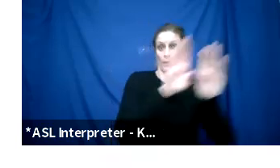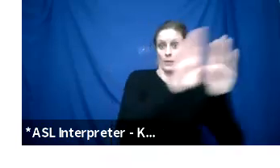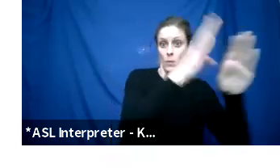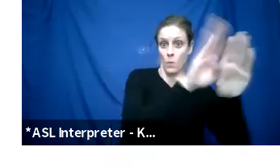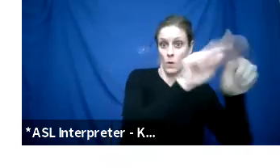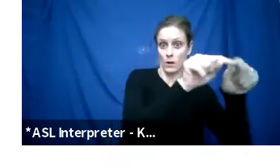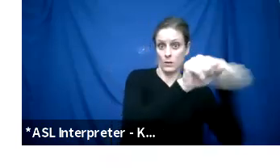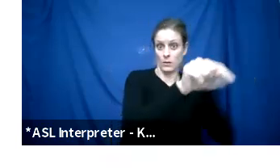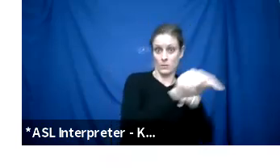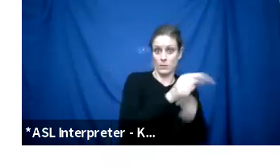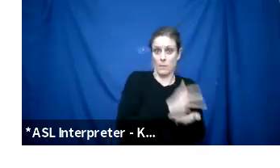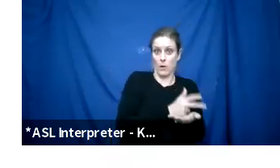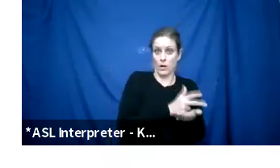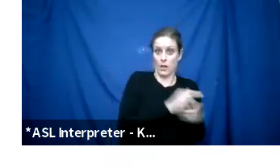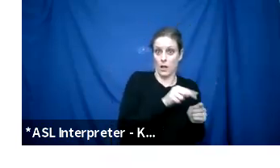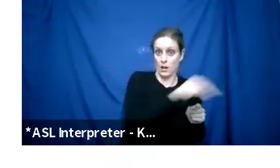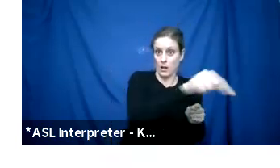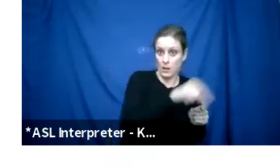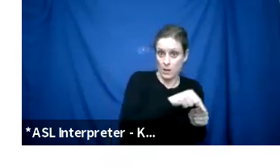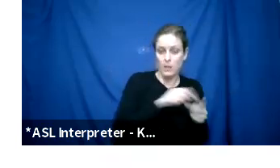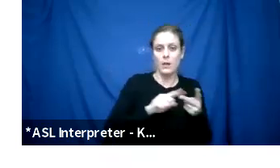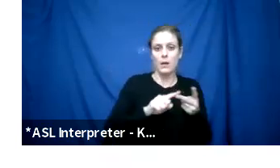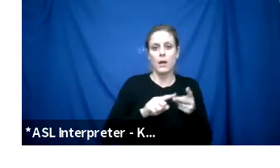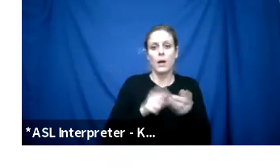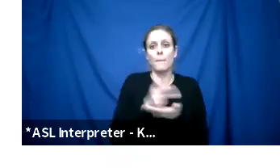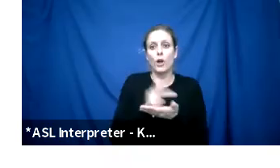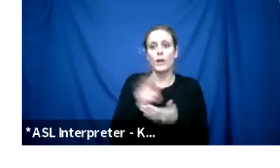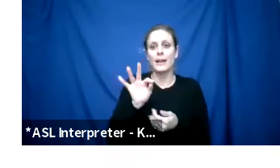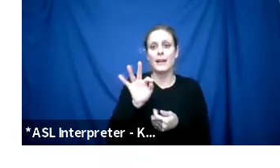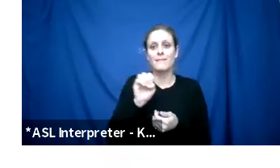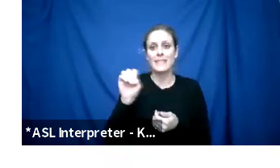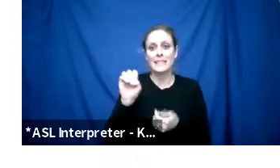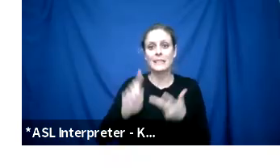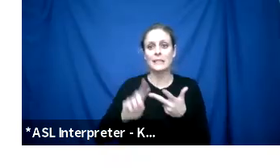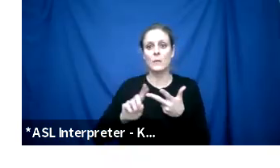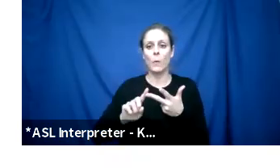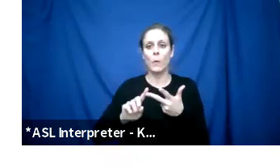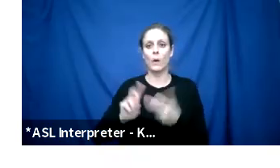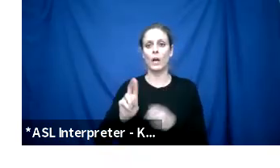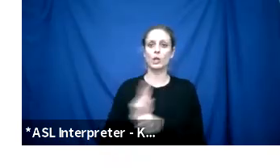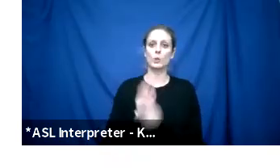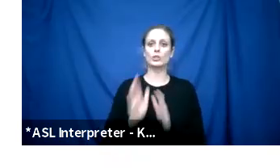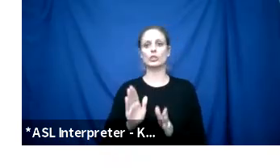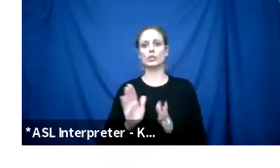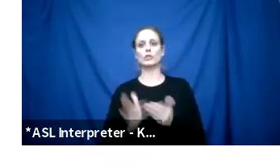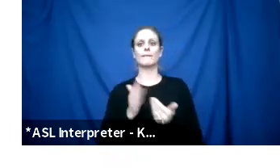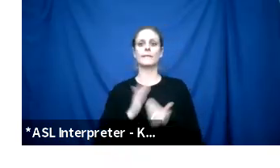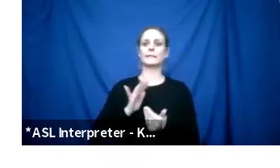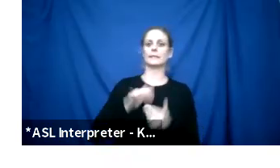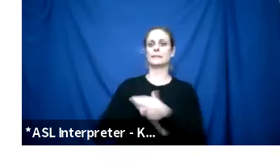or entrances, the parking fee, or user convenience. And so what we're saying there is